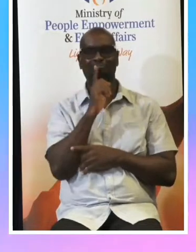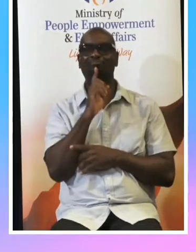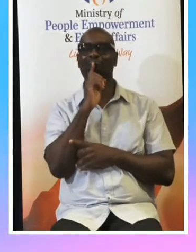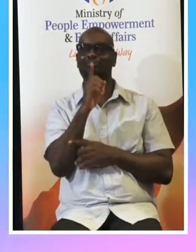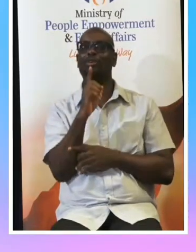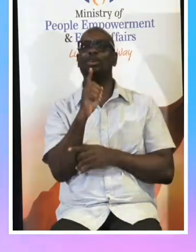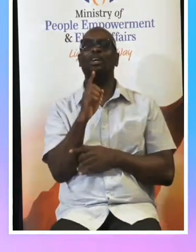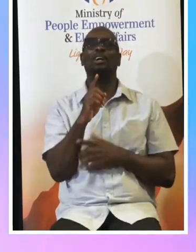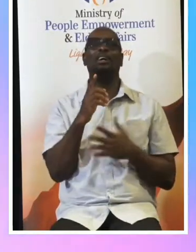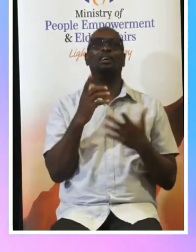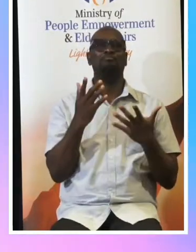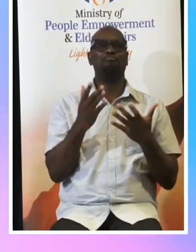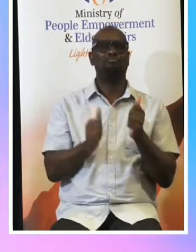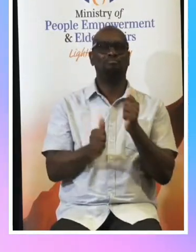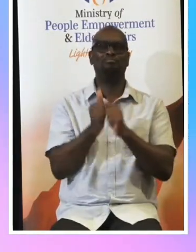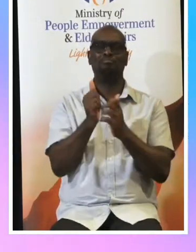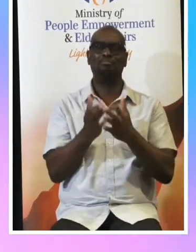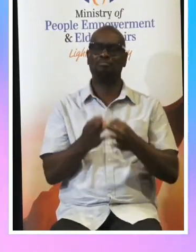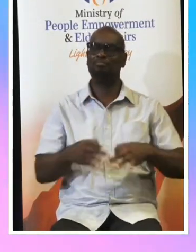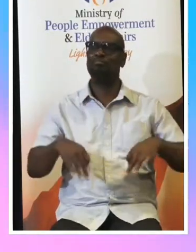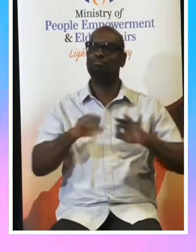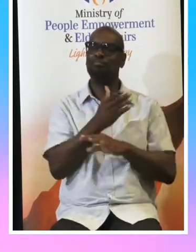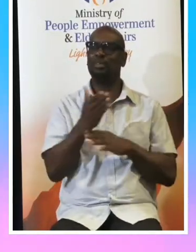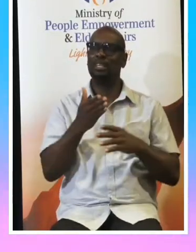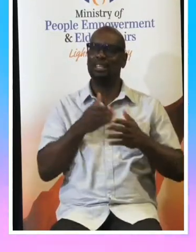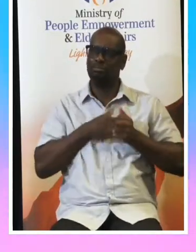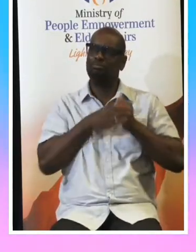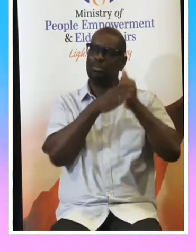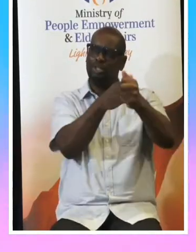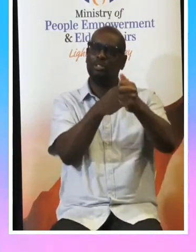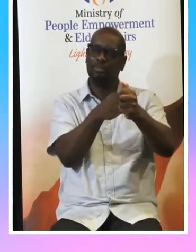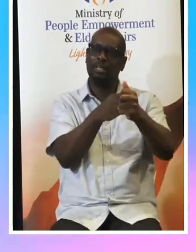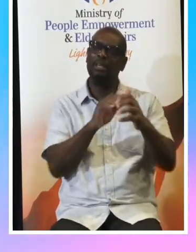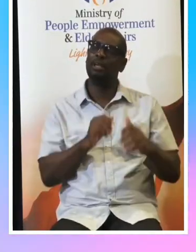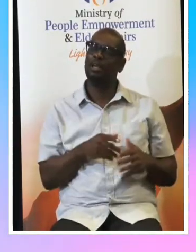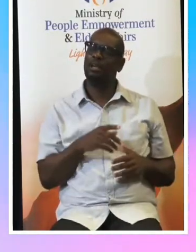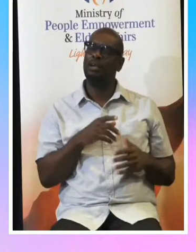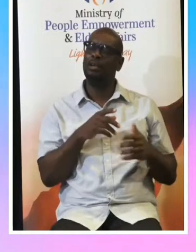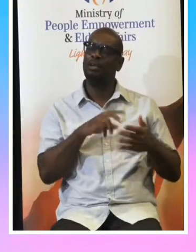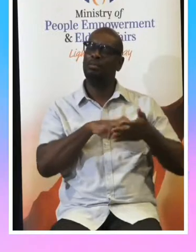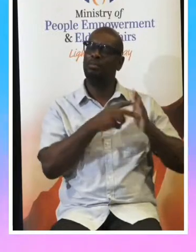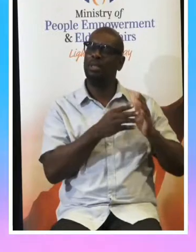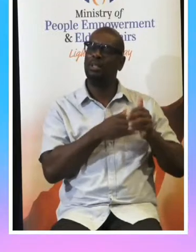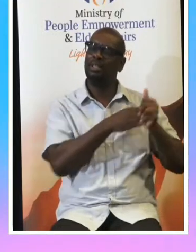leadership. There's a saying, leadership is service, not position.